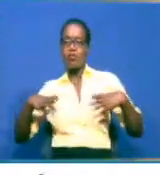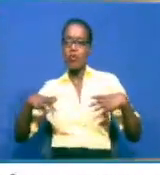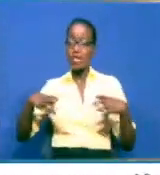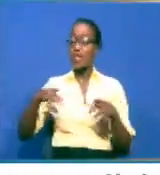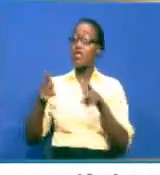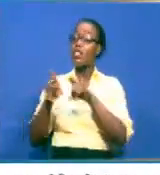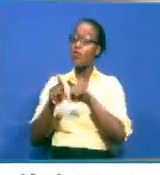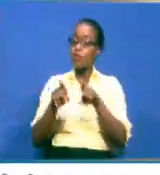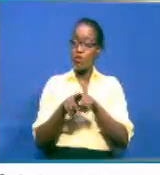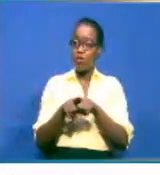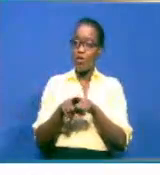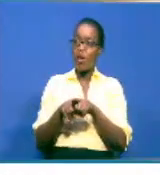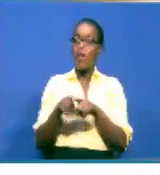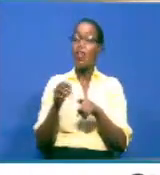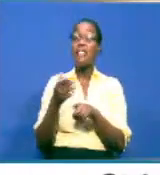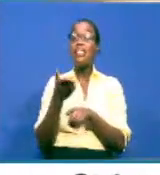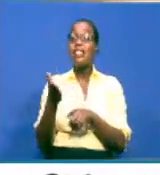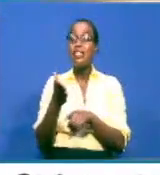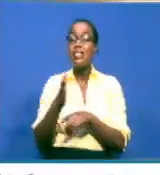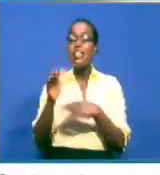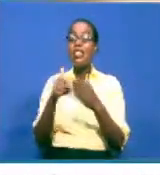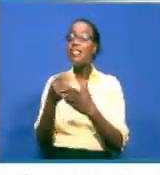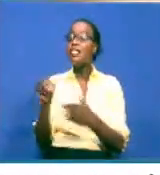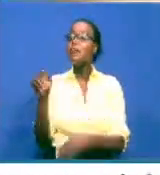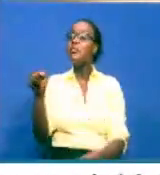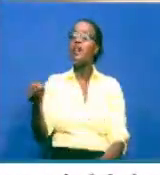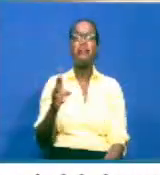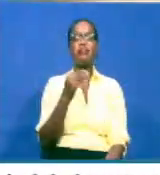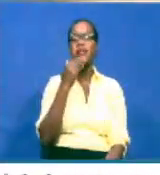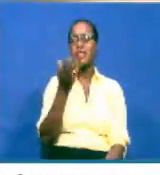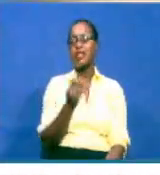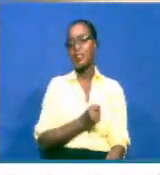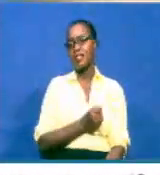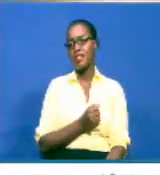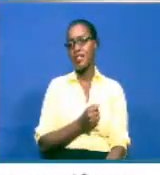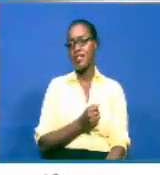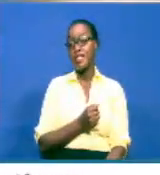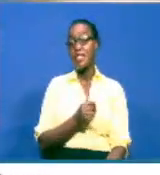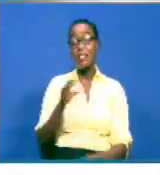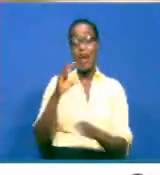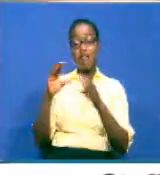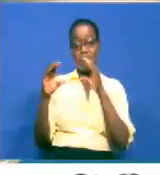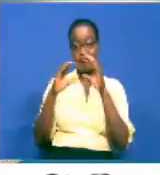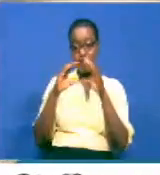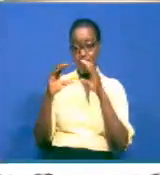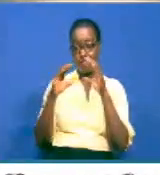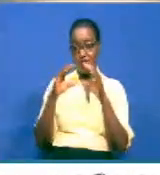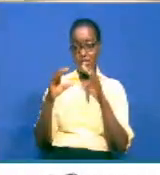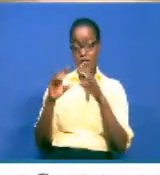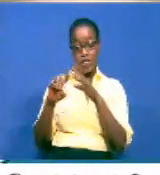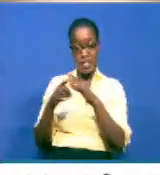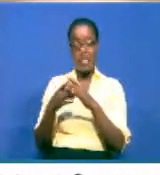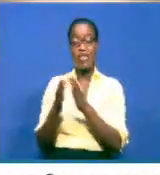told me that all these things are not reaching them mm-hmm. on the ground. Yes. So I want to say that it is a conversation that started.